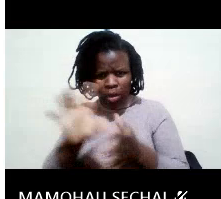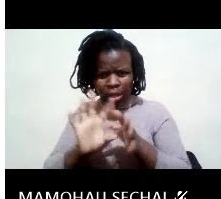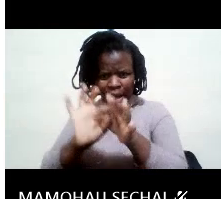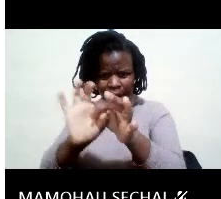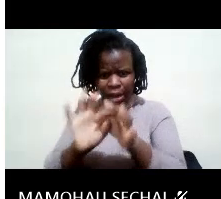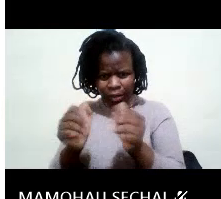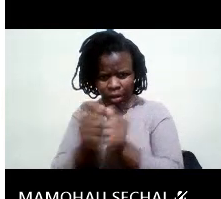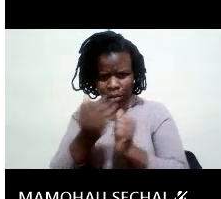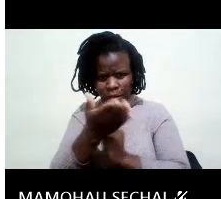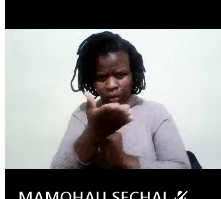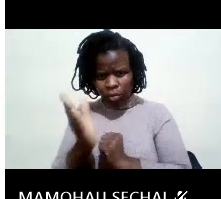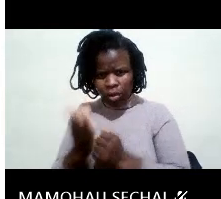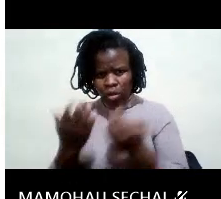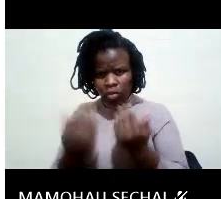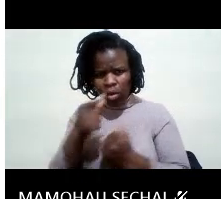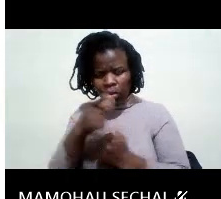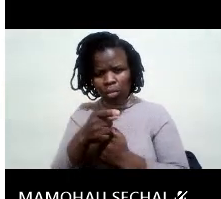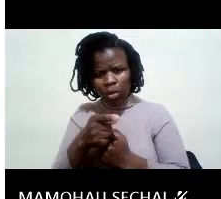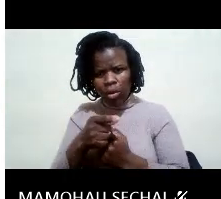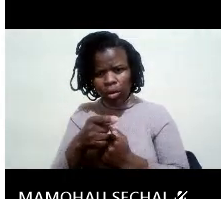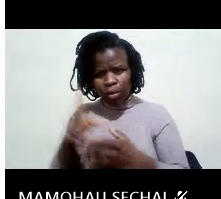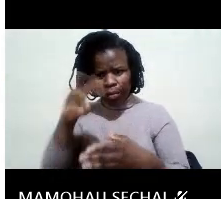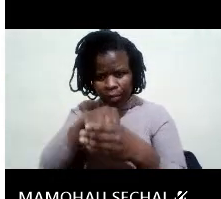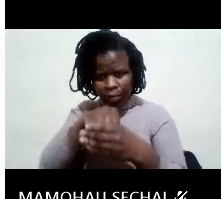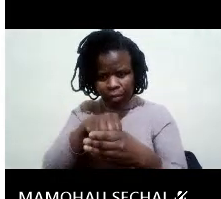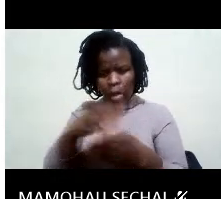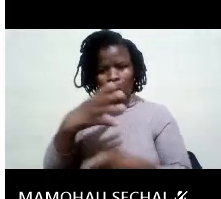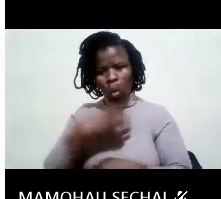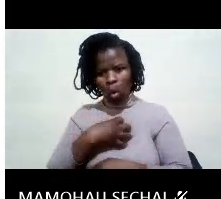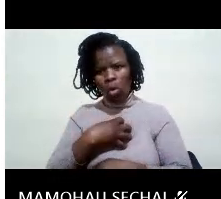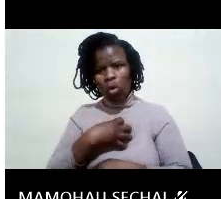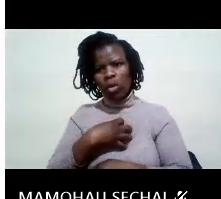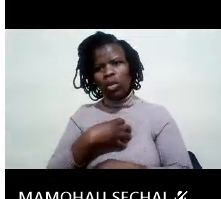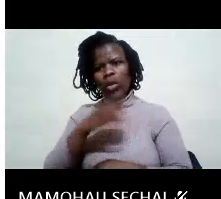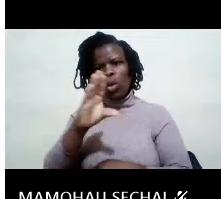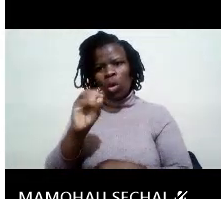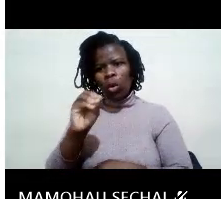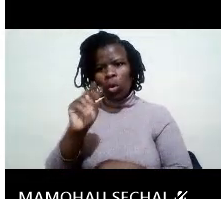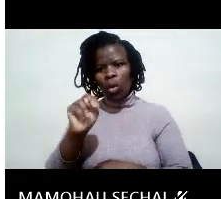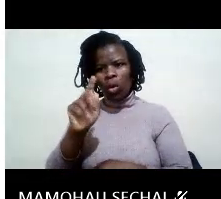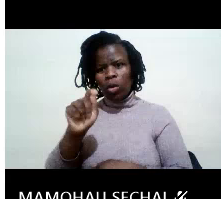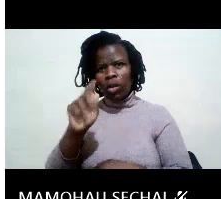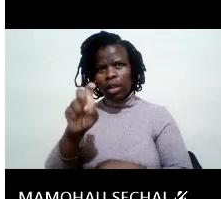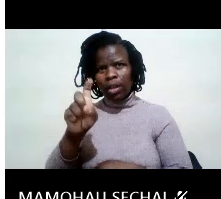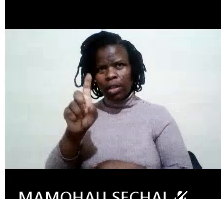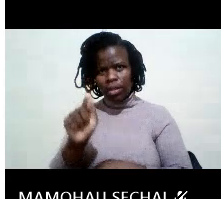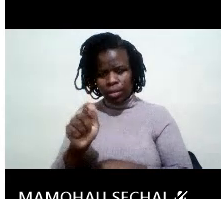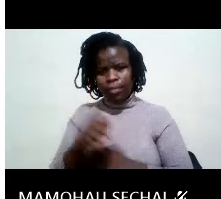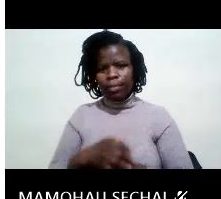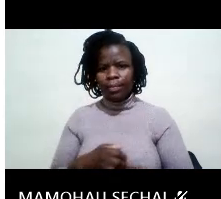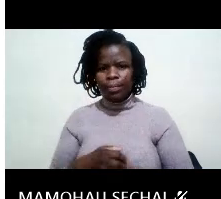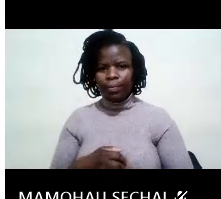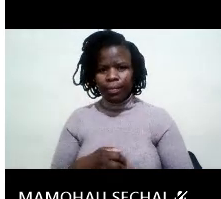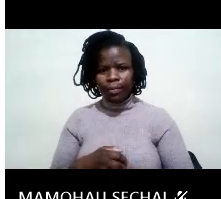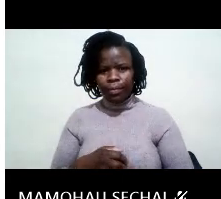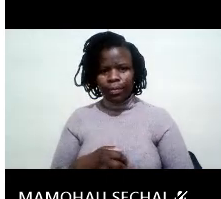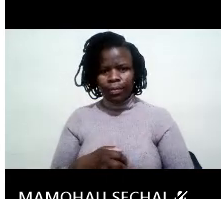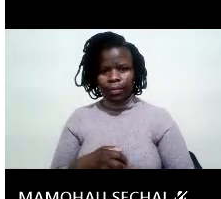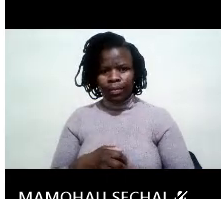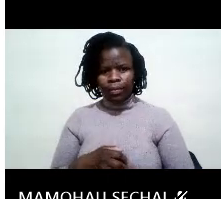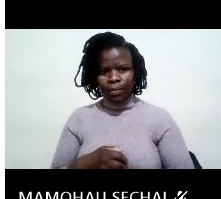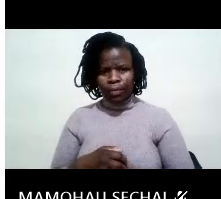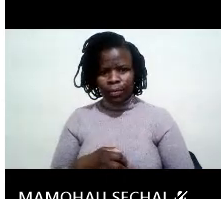now here you are tapping into your own context and bringing that in. Okay. So then there's this article